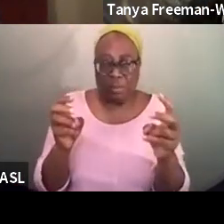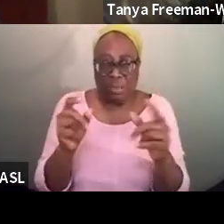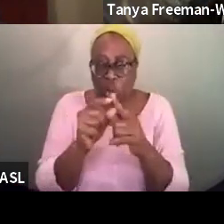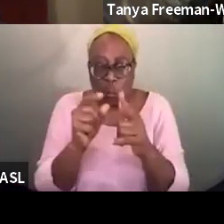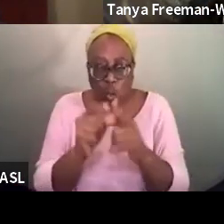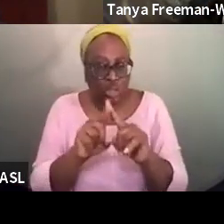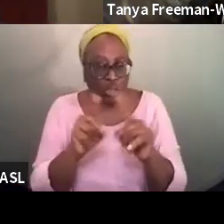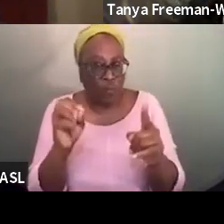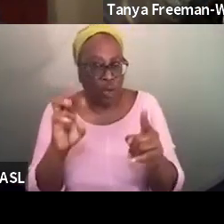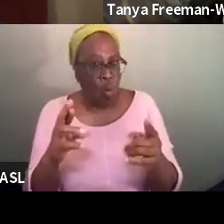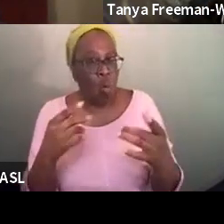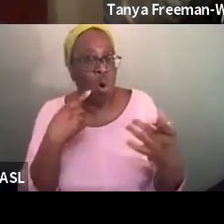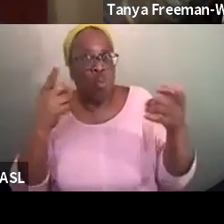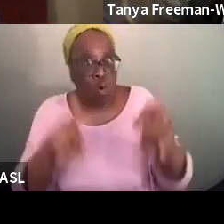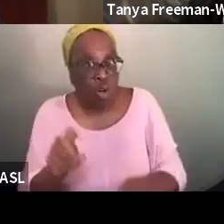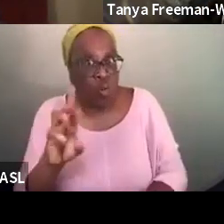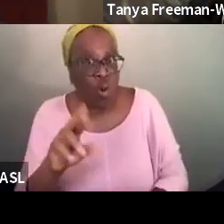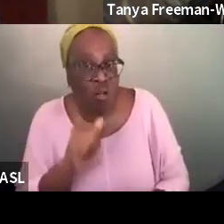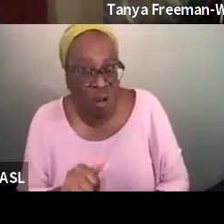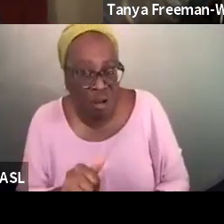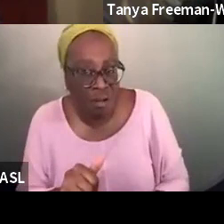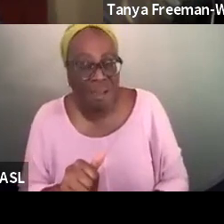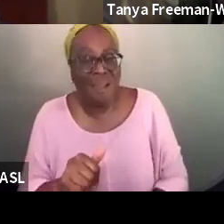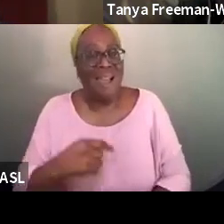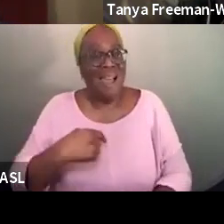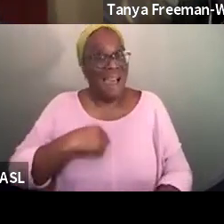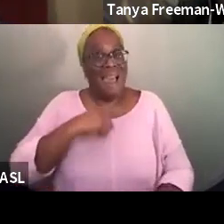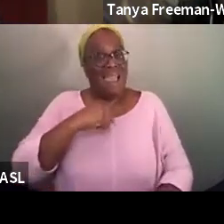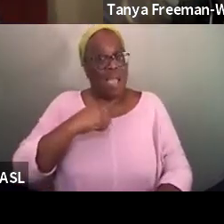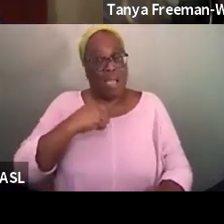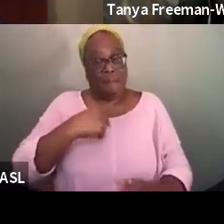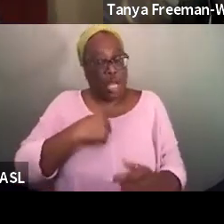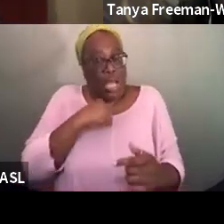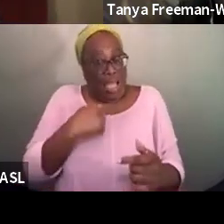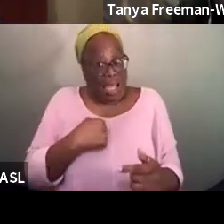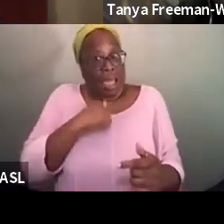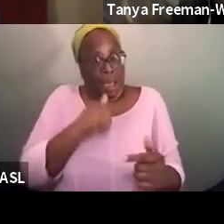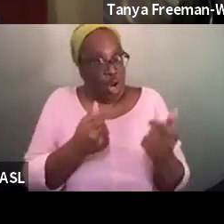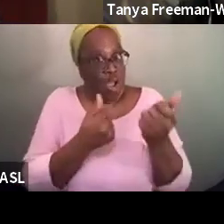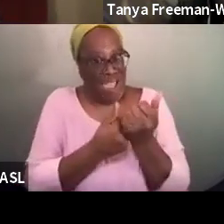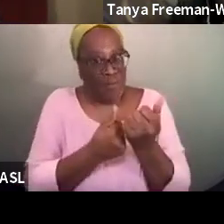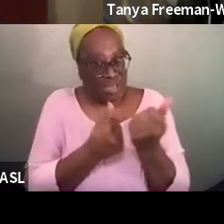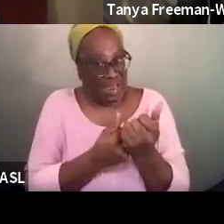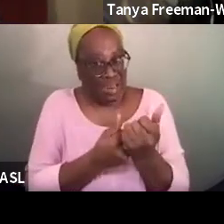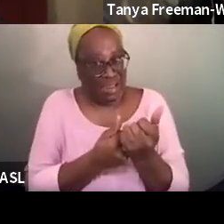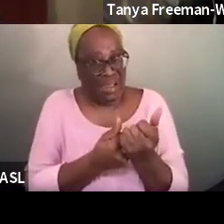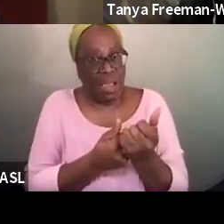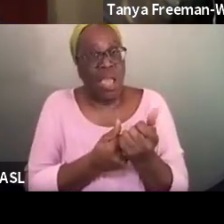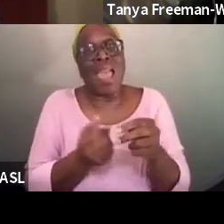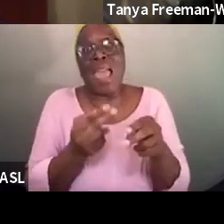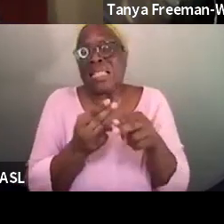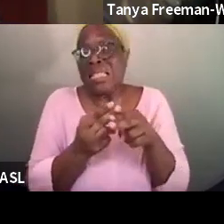important choice of terms. I don't think we're advocating, or at least I wouldn't be recommending a quote, a